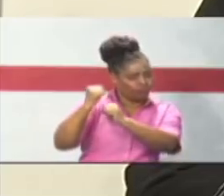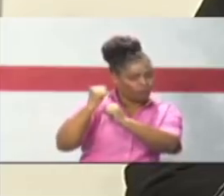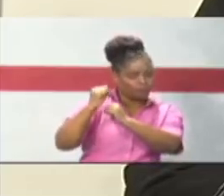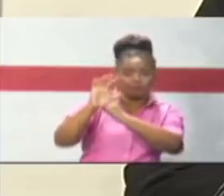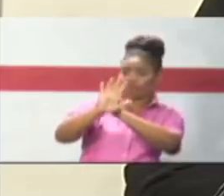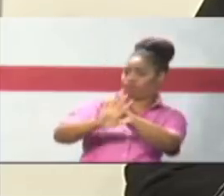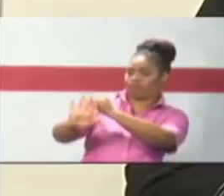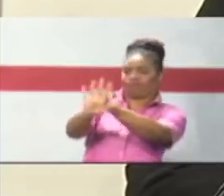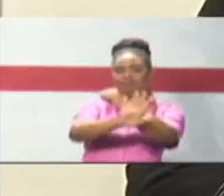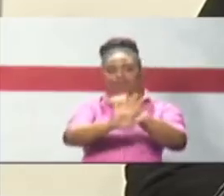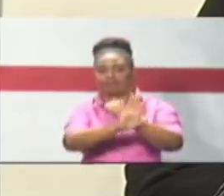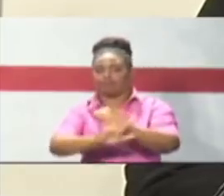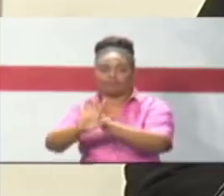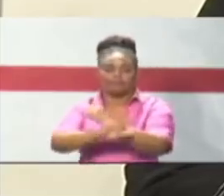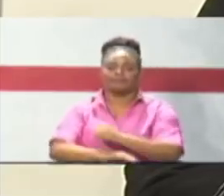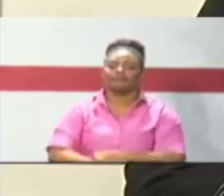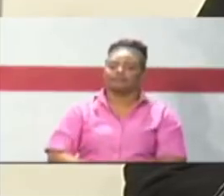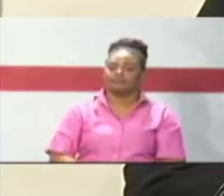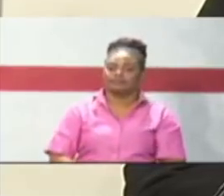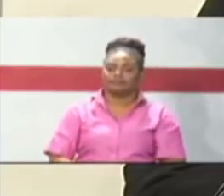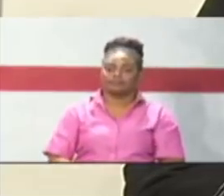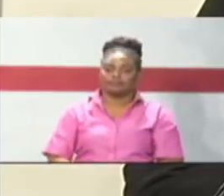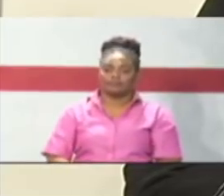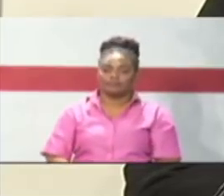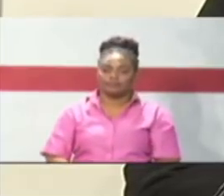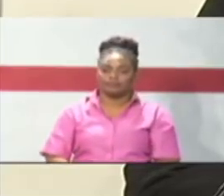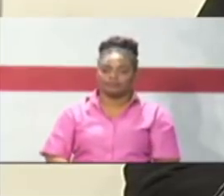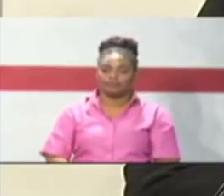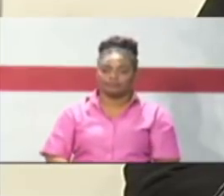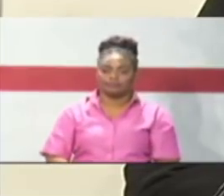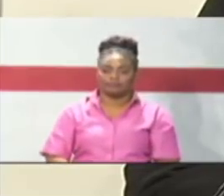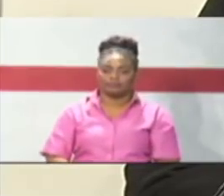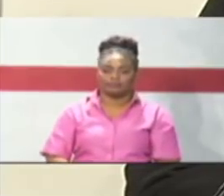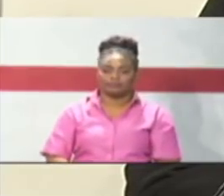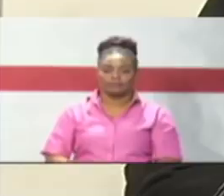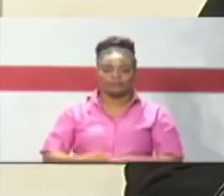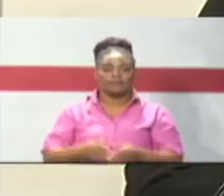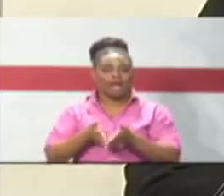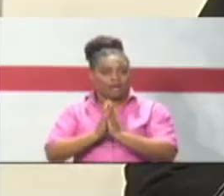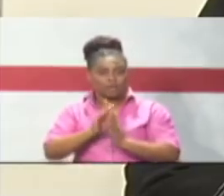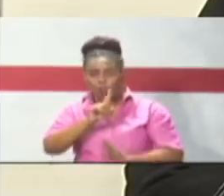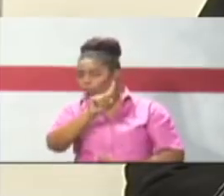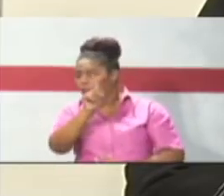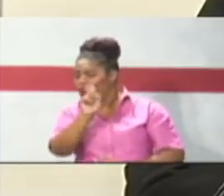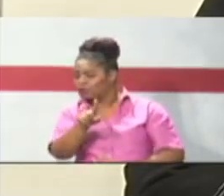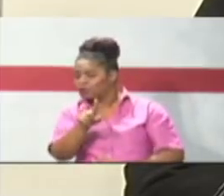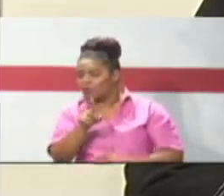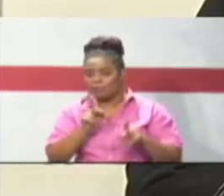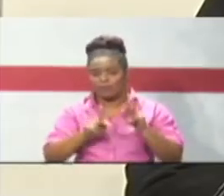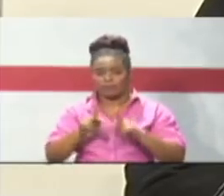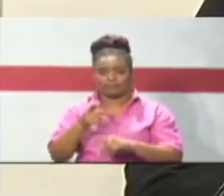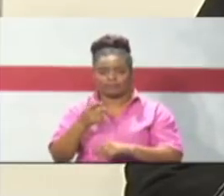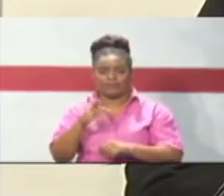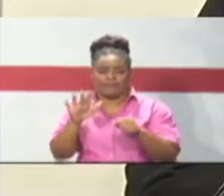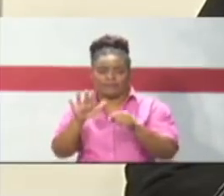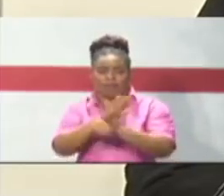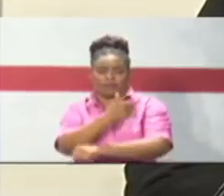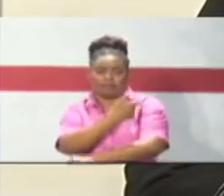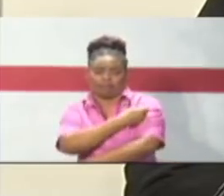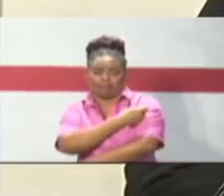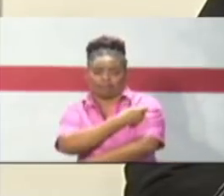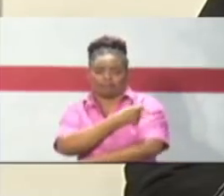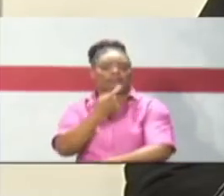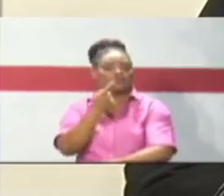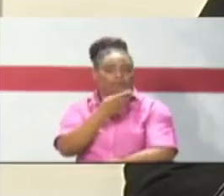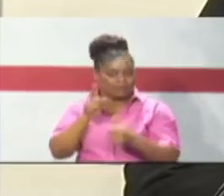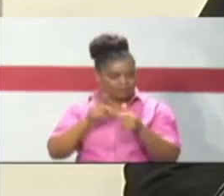emphasize. Now, we have been asked a question on fully vaccinated individuals and deaths in the past. We have pointed out that in the